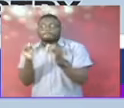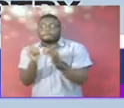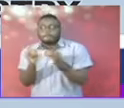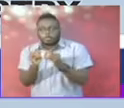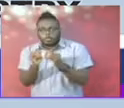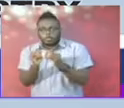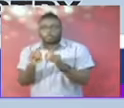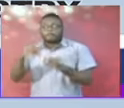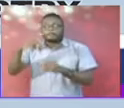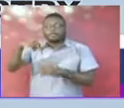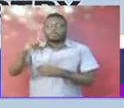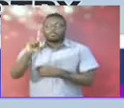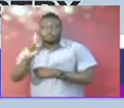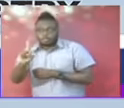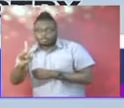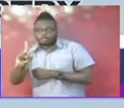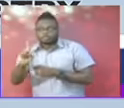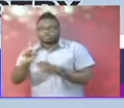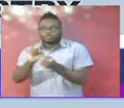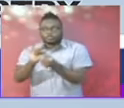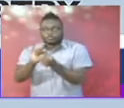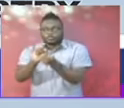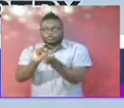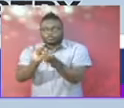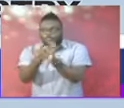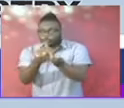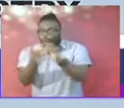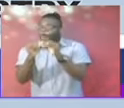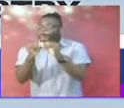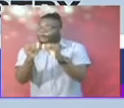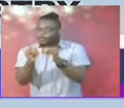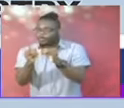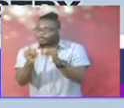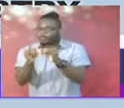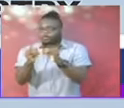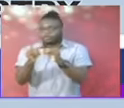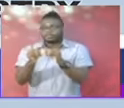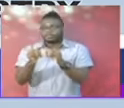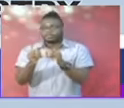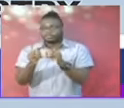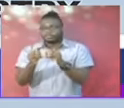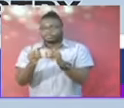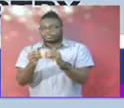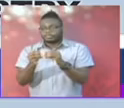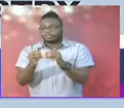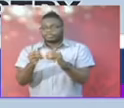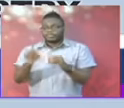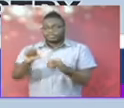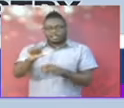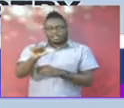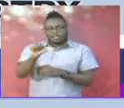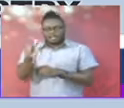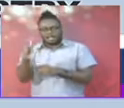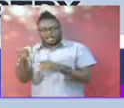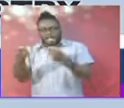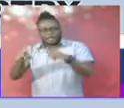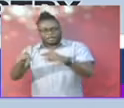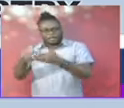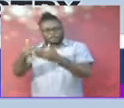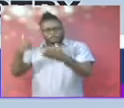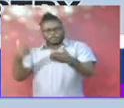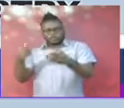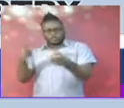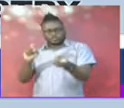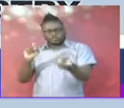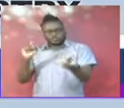variant. So again, the other variants that have showed up before are the B117, which